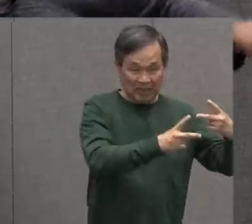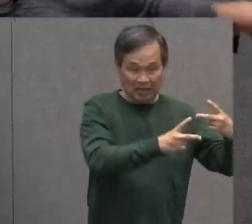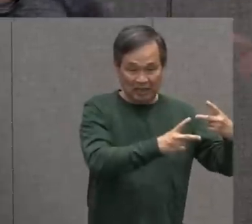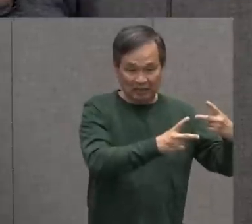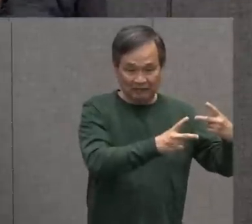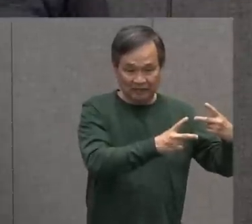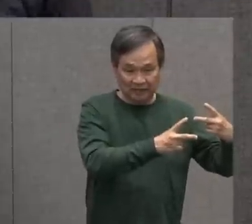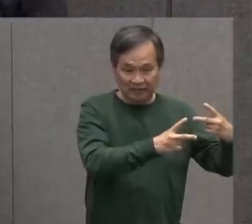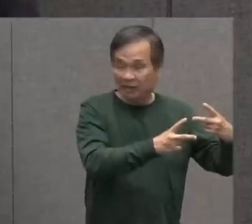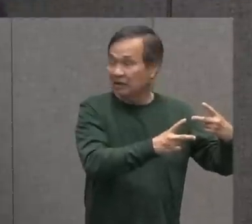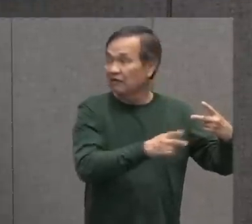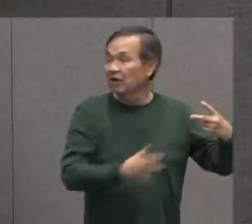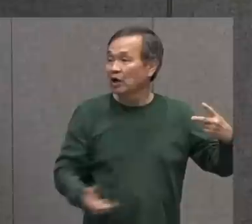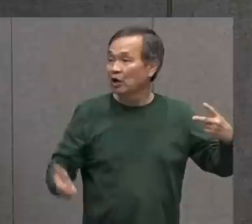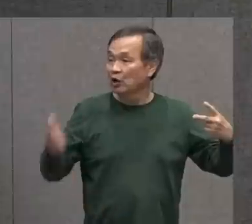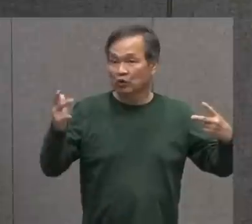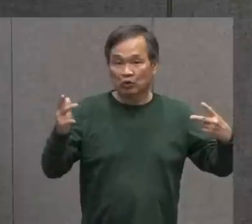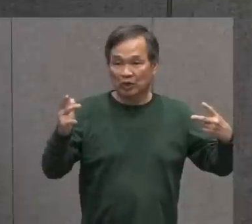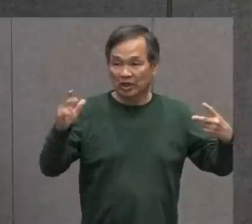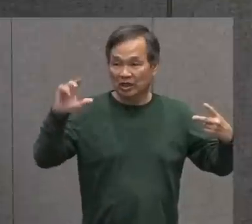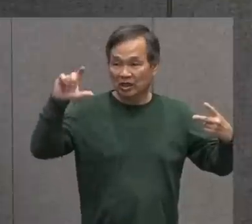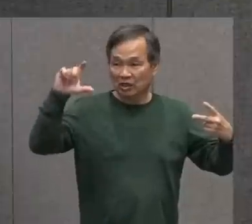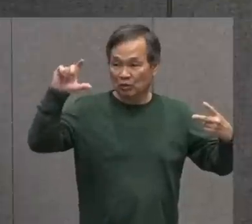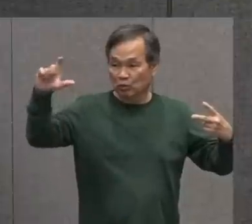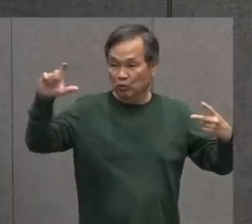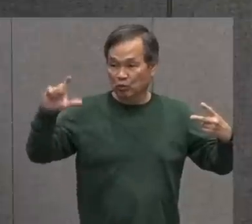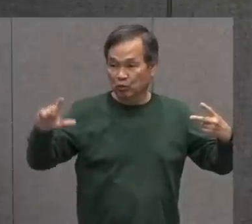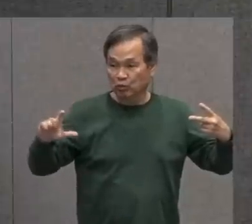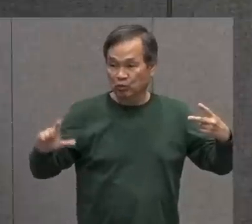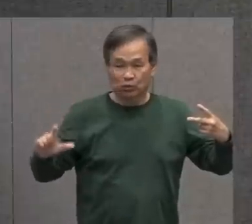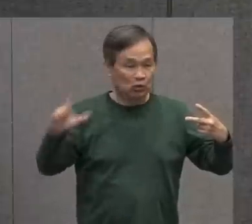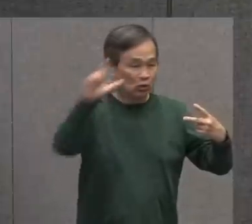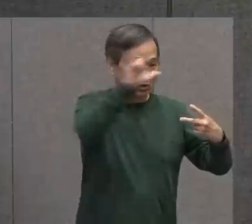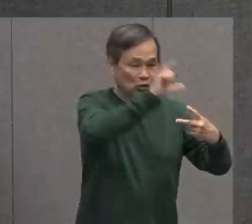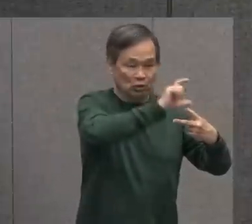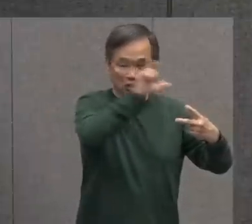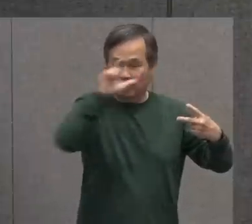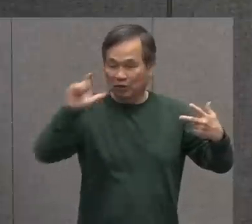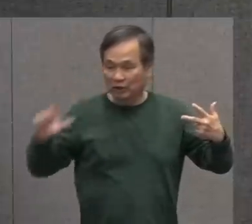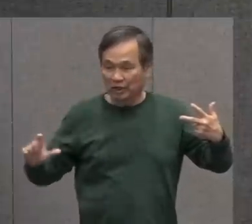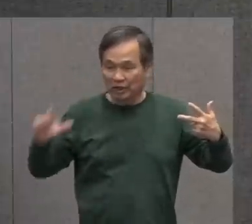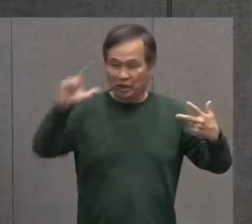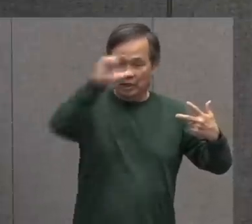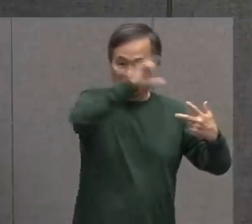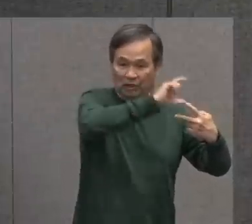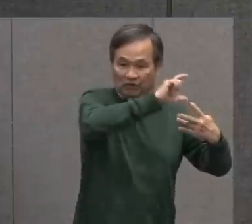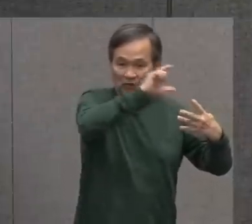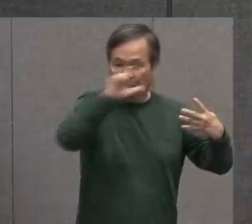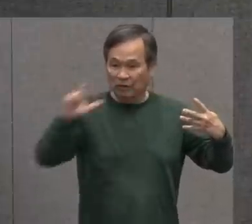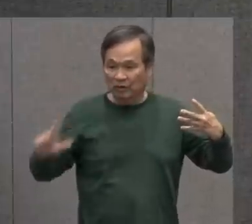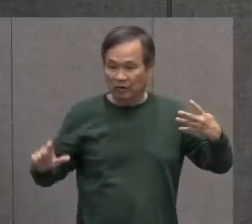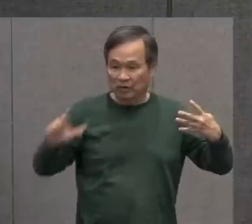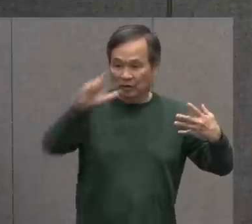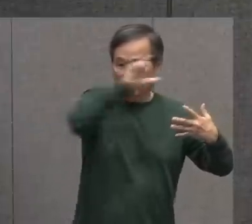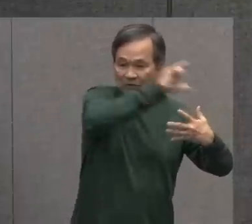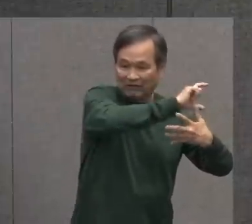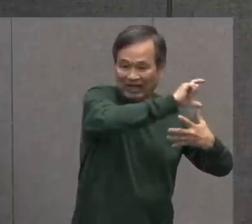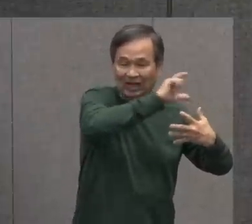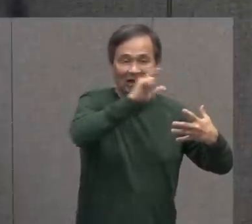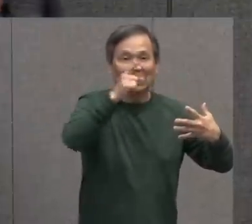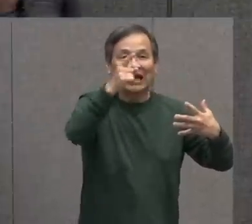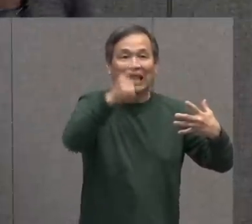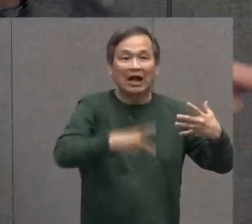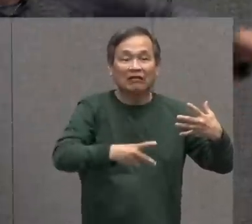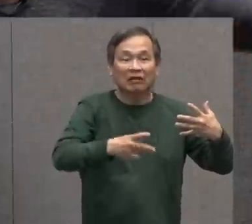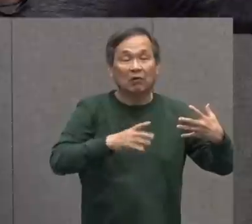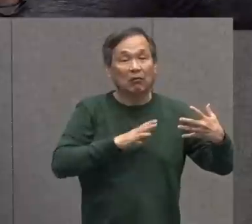our 2 1/2, then that gets me to what? 5 1/2. And